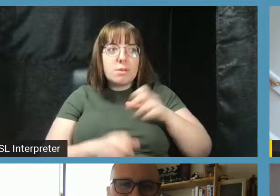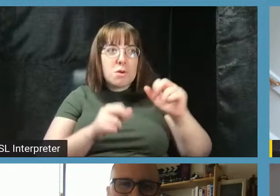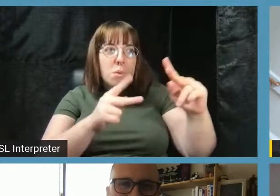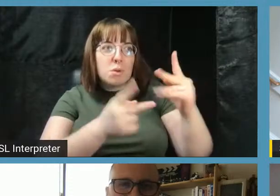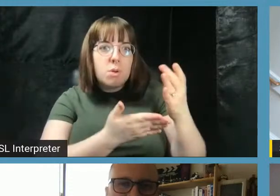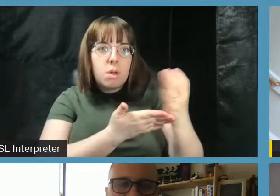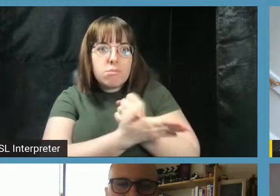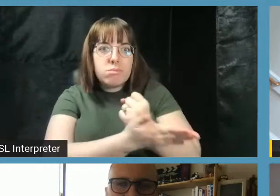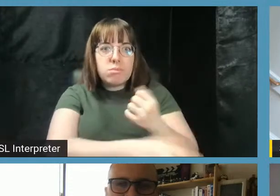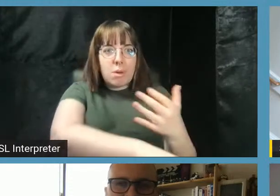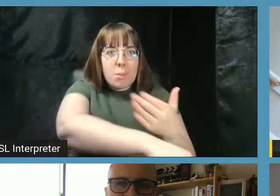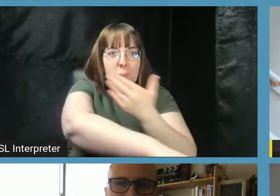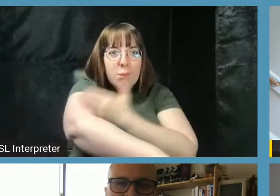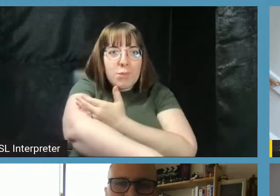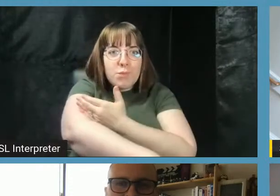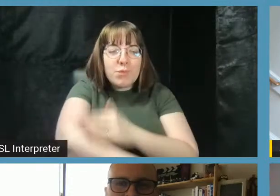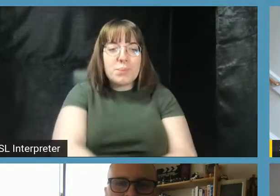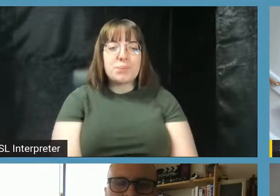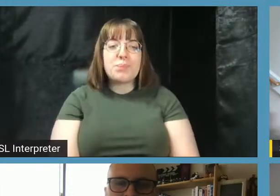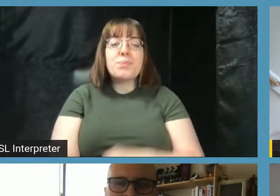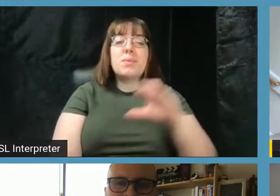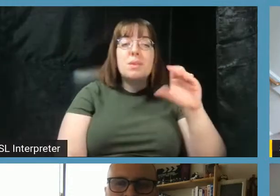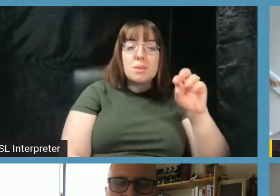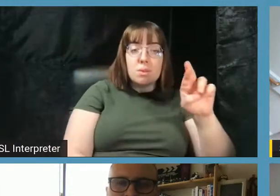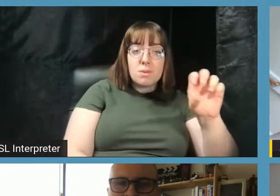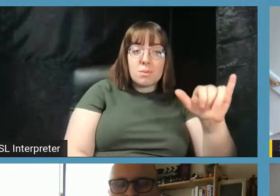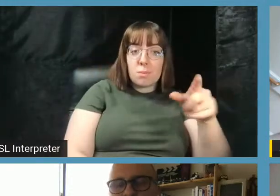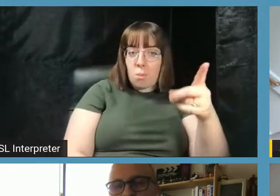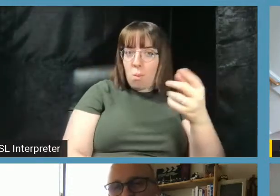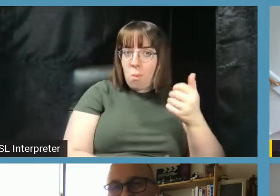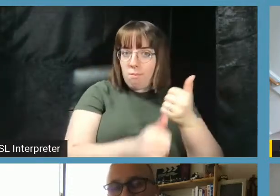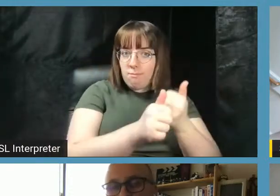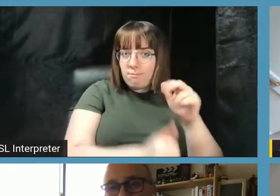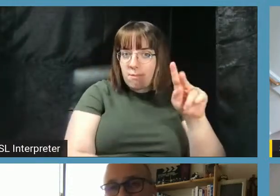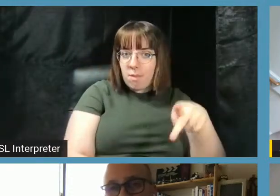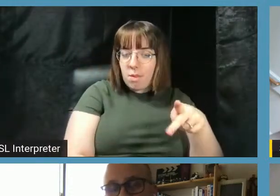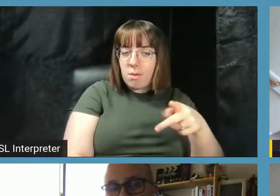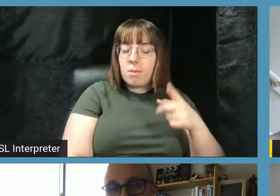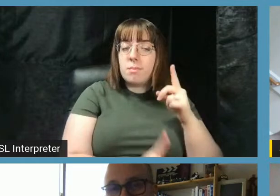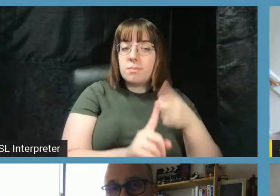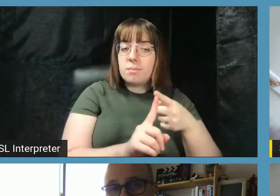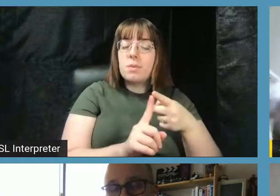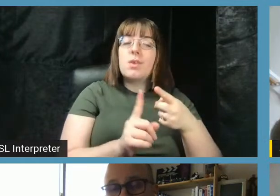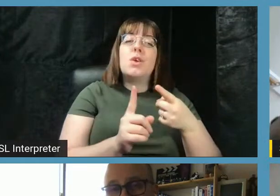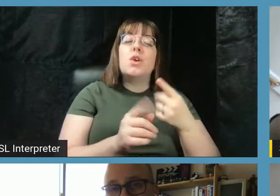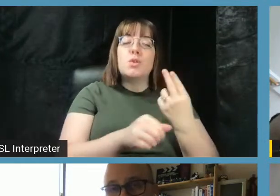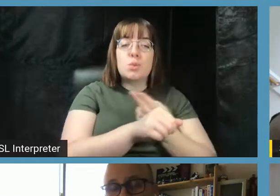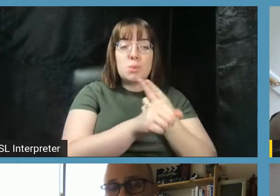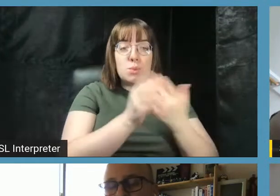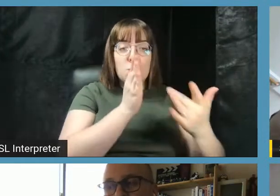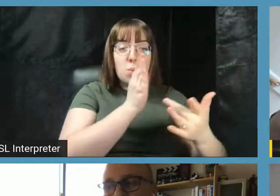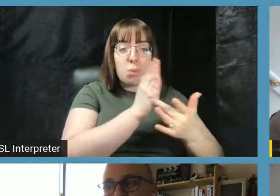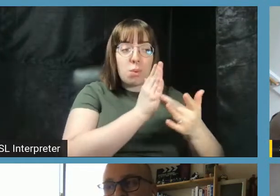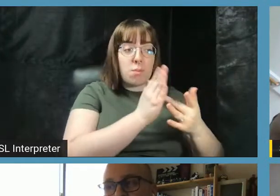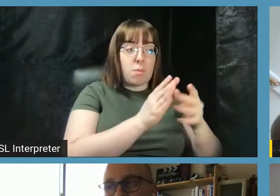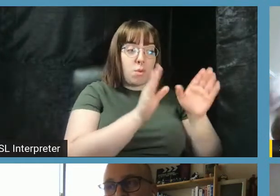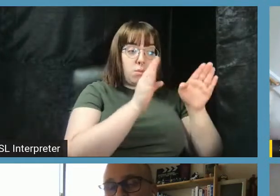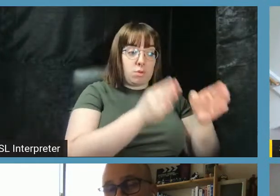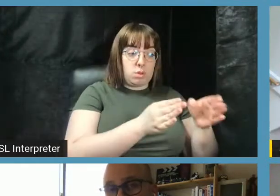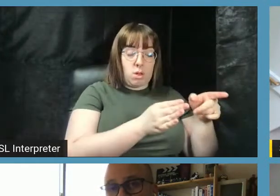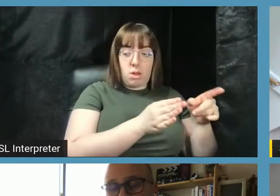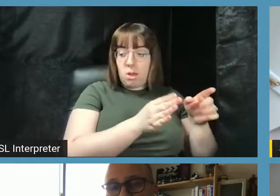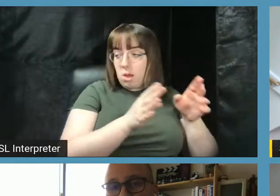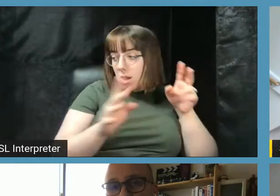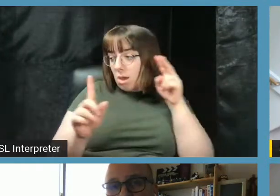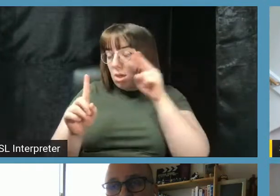improvement. And just really one follow-up point to earlier about using the web approach in gallery or on site